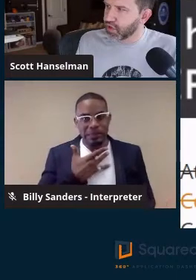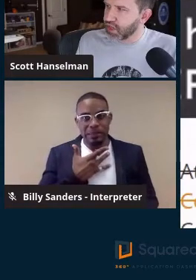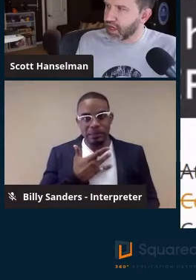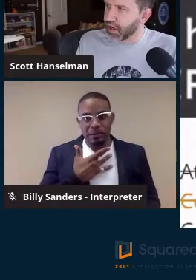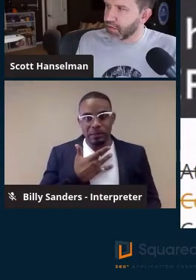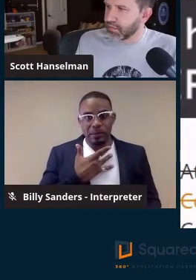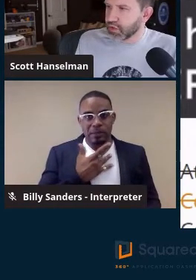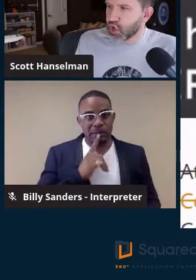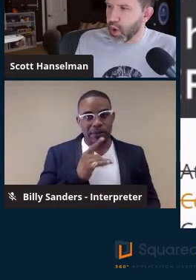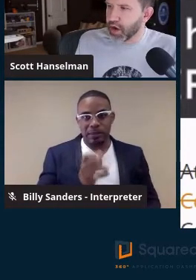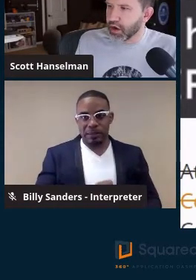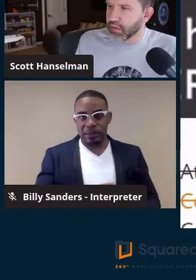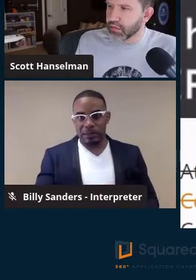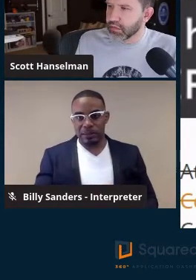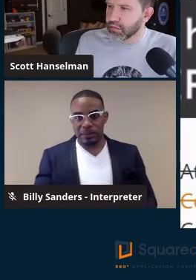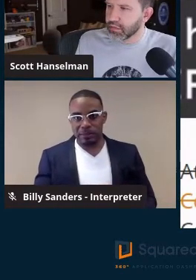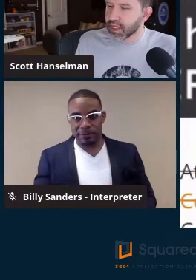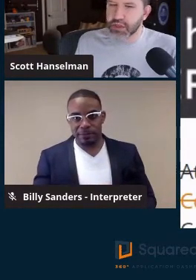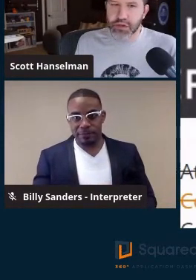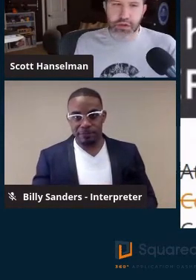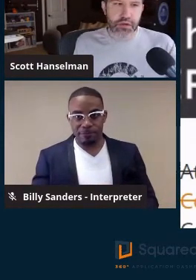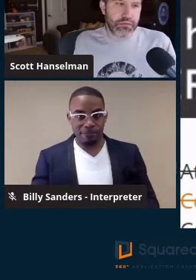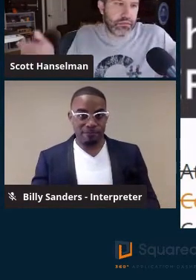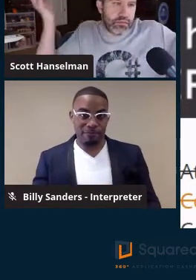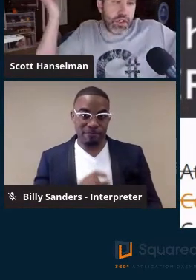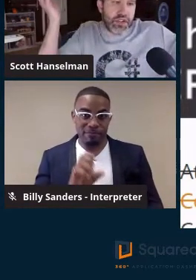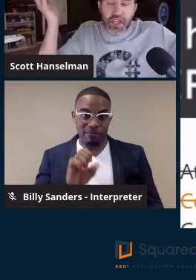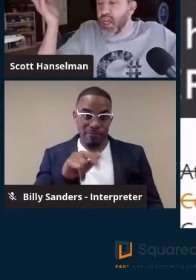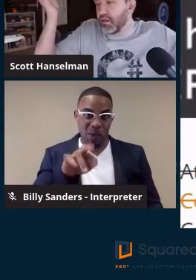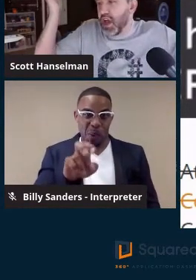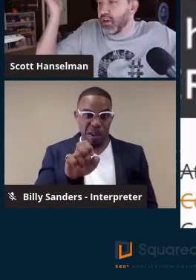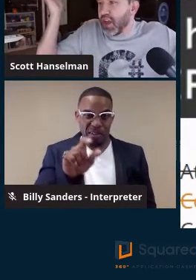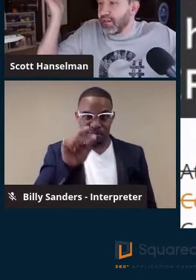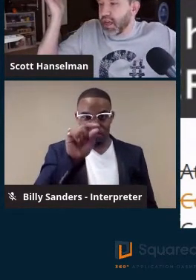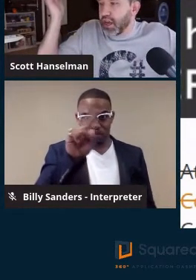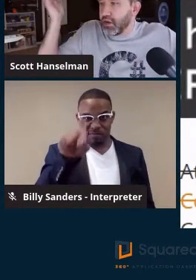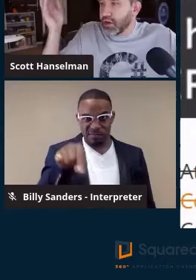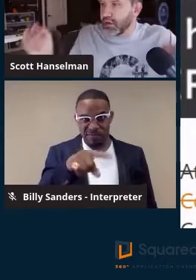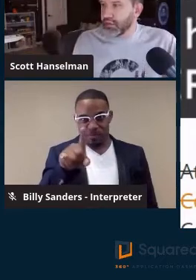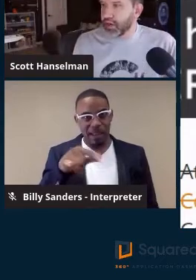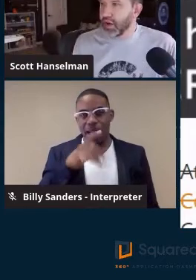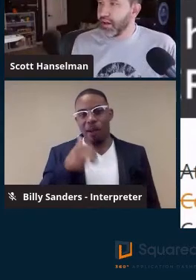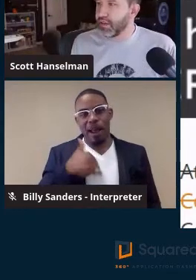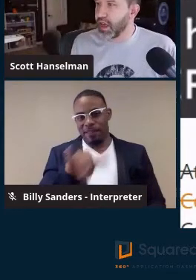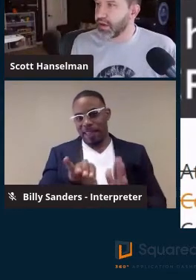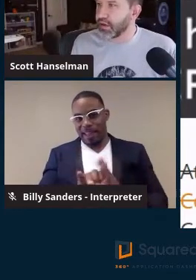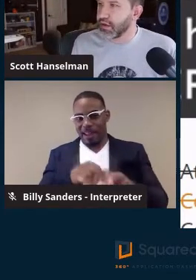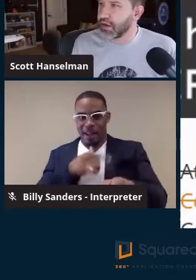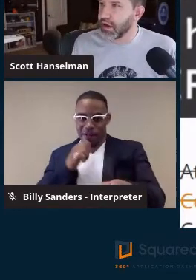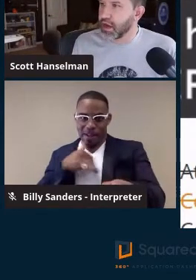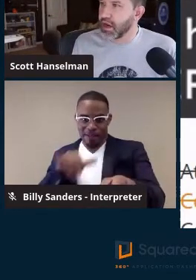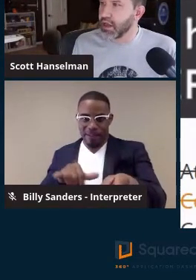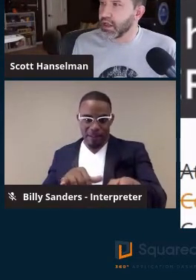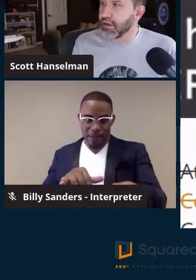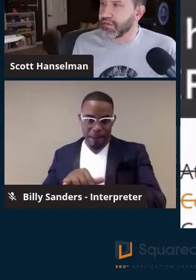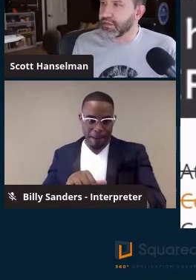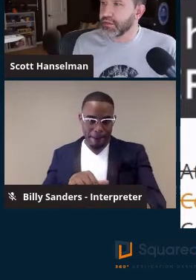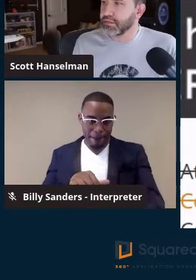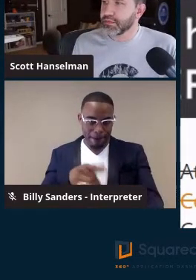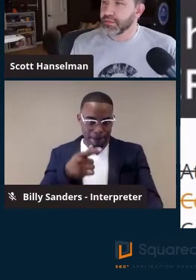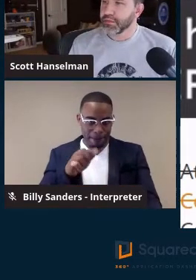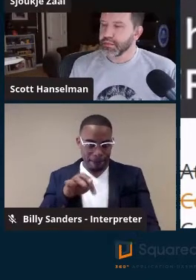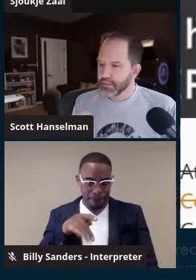You just get a square. It says, hey, I don't have that character. I don't have that